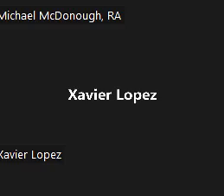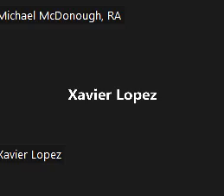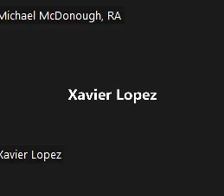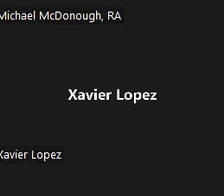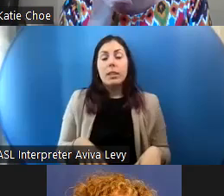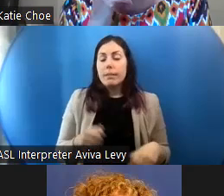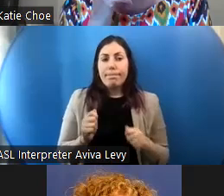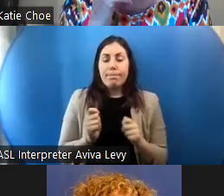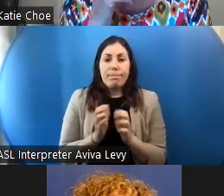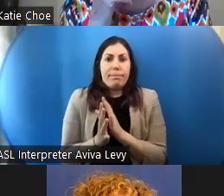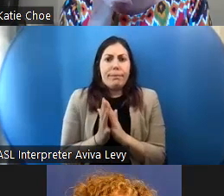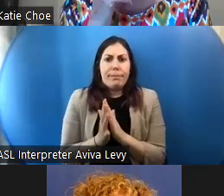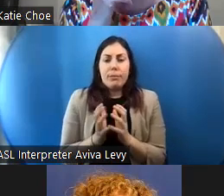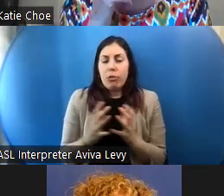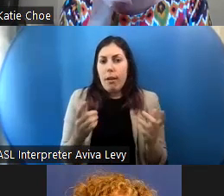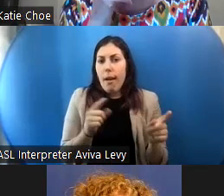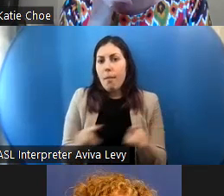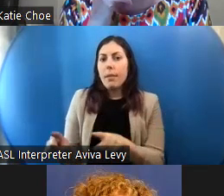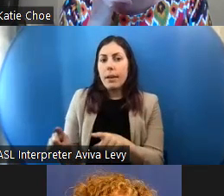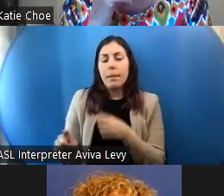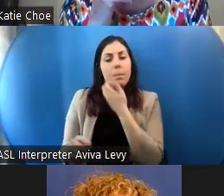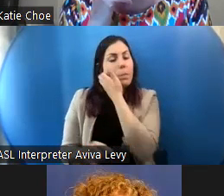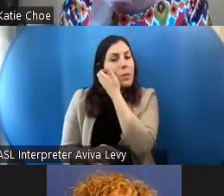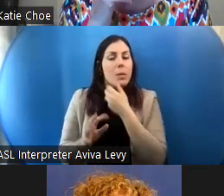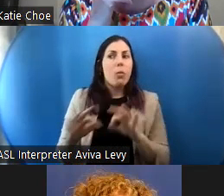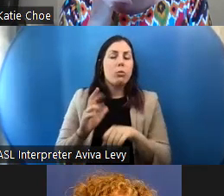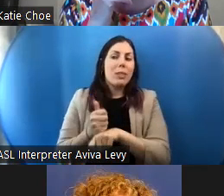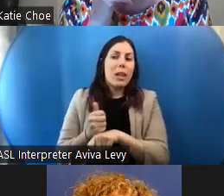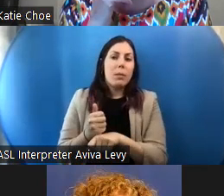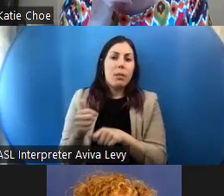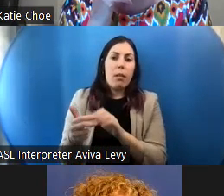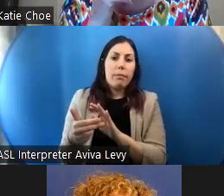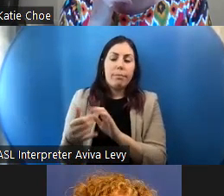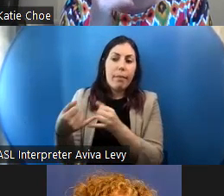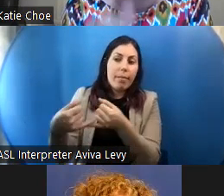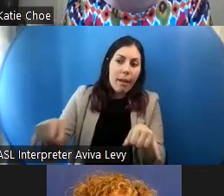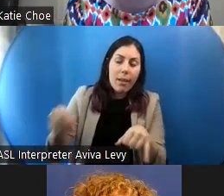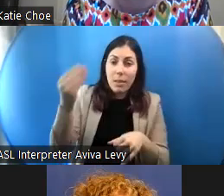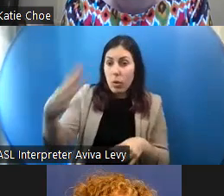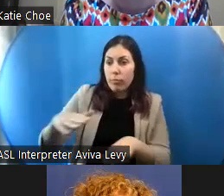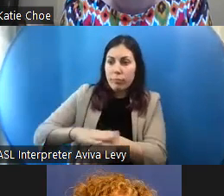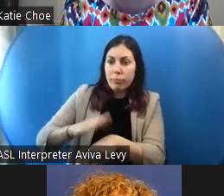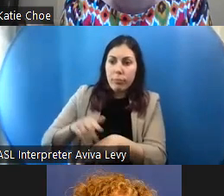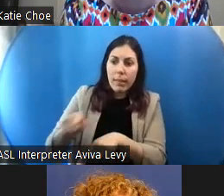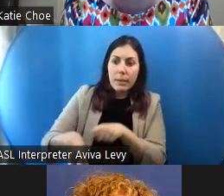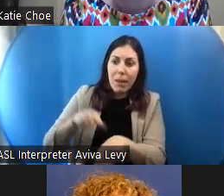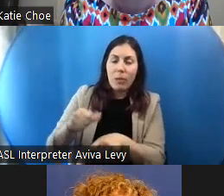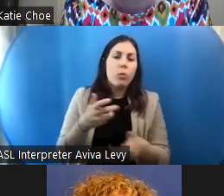or marked clearly that it's a bike path, pedestrians will be standing in there if they're just talking